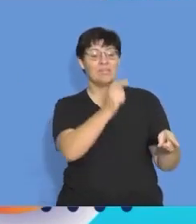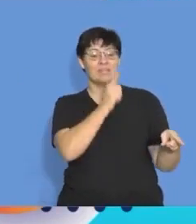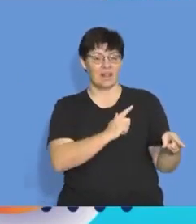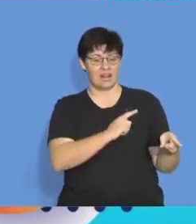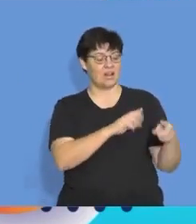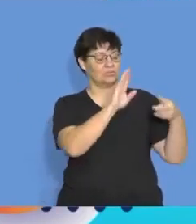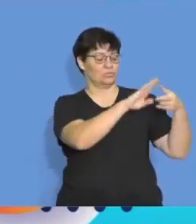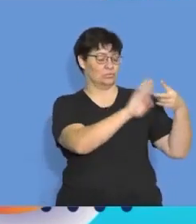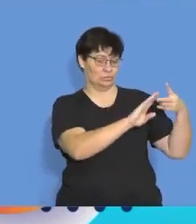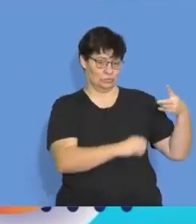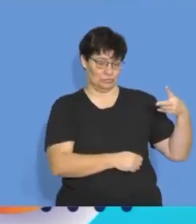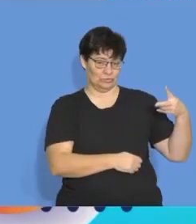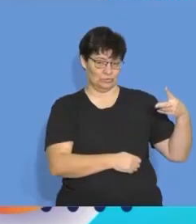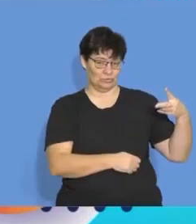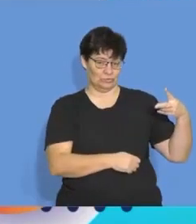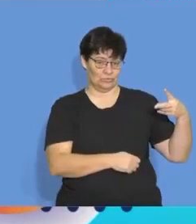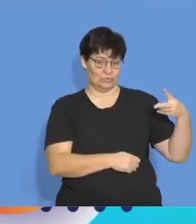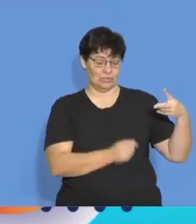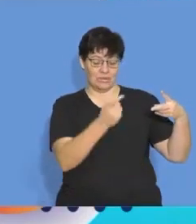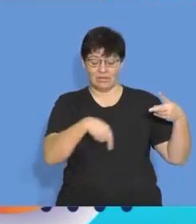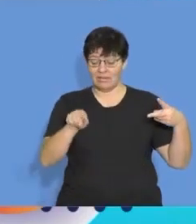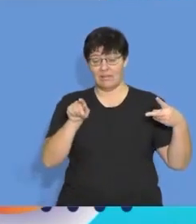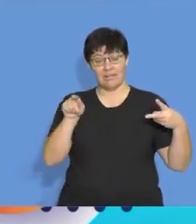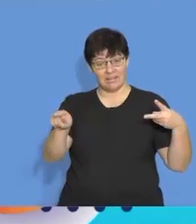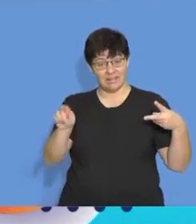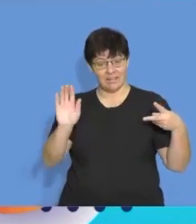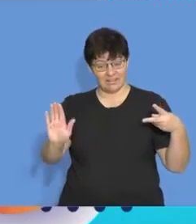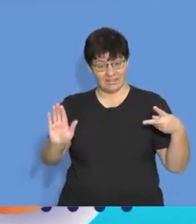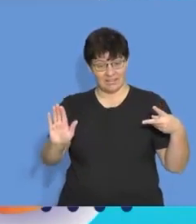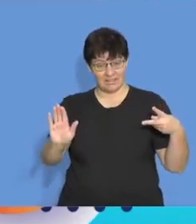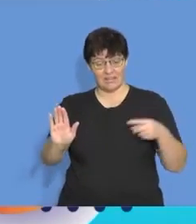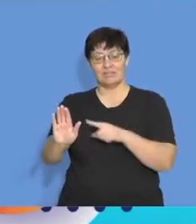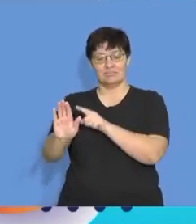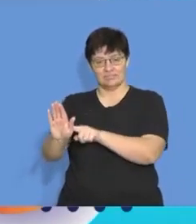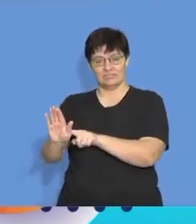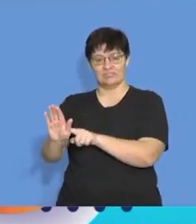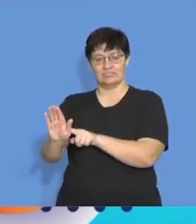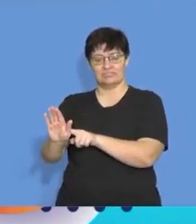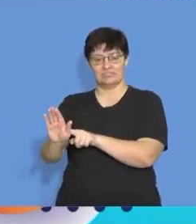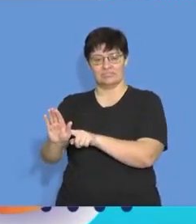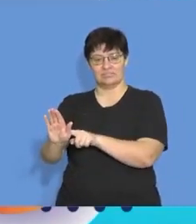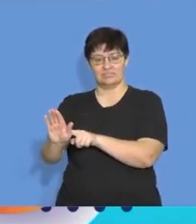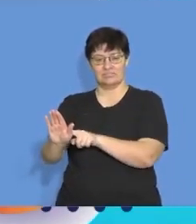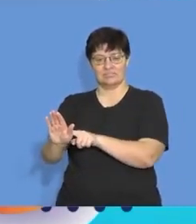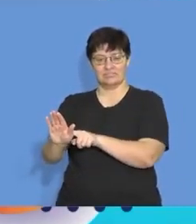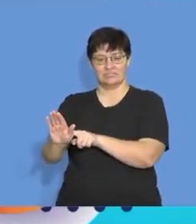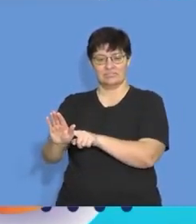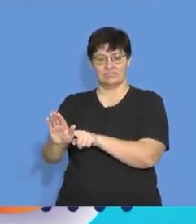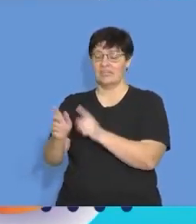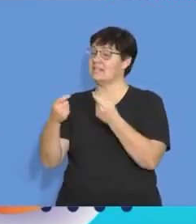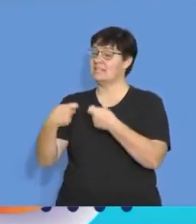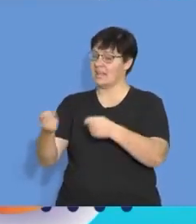two transactions. Whereas, when you're dealing with the periodic inventory system, you sell